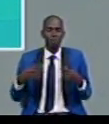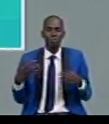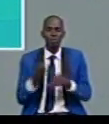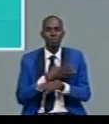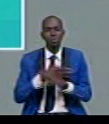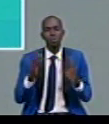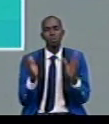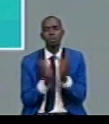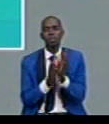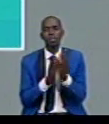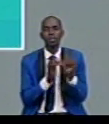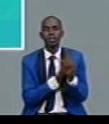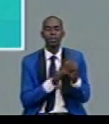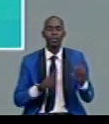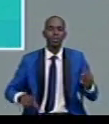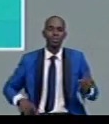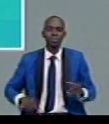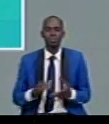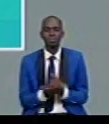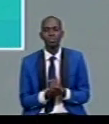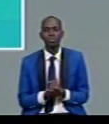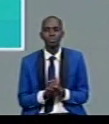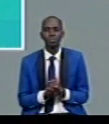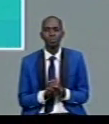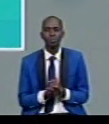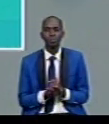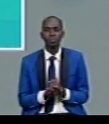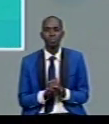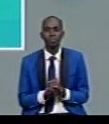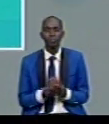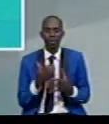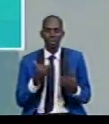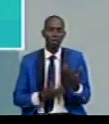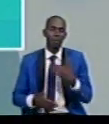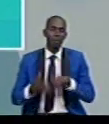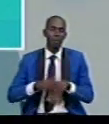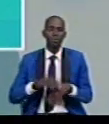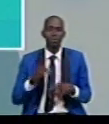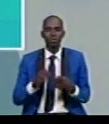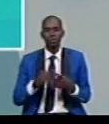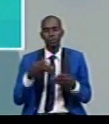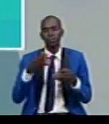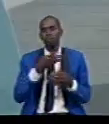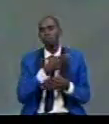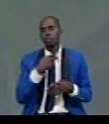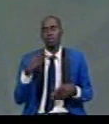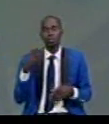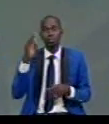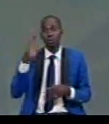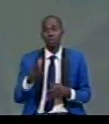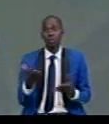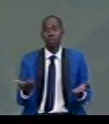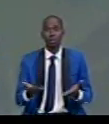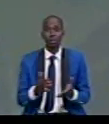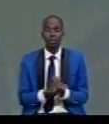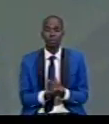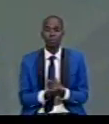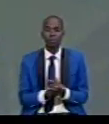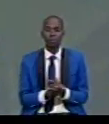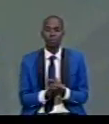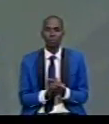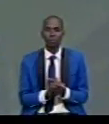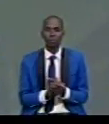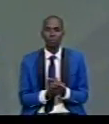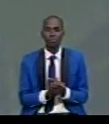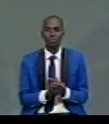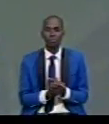Lord. Cue back to the overseer. Please remain where you are. Dipalife High